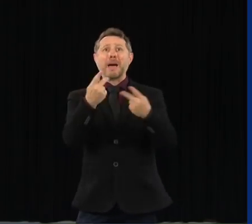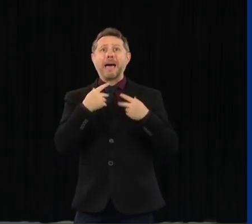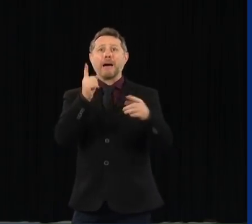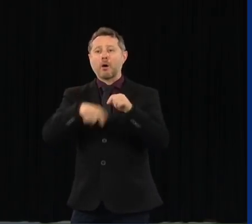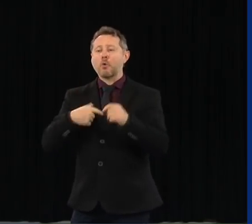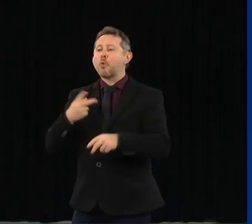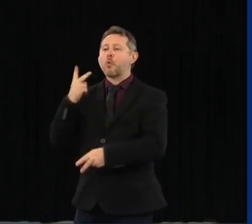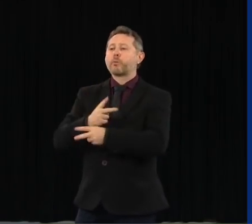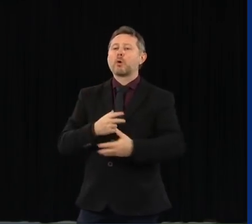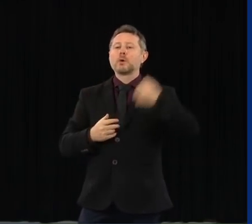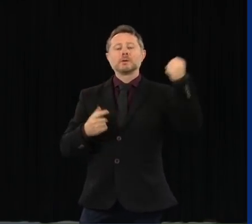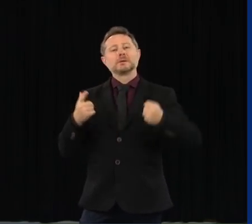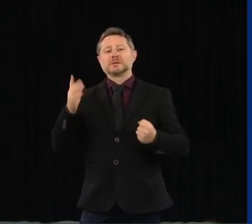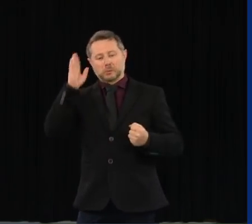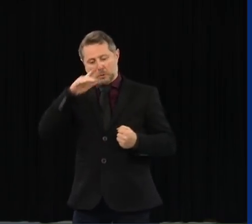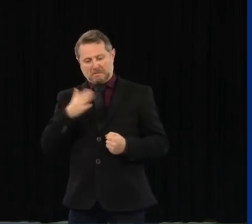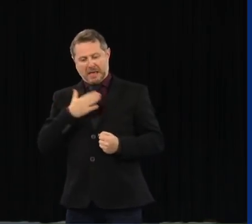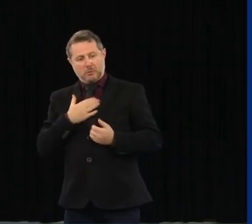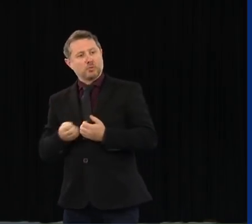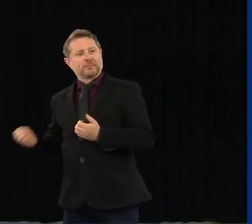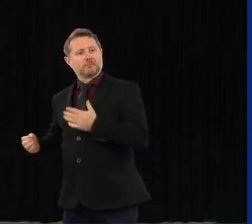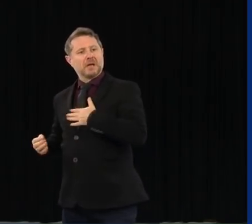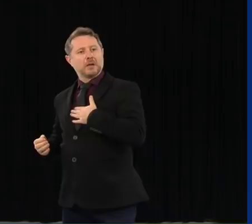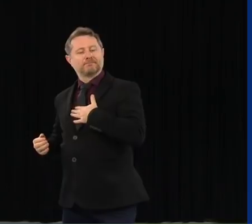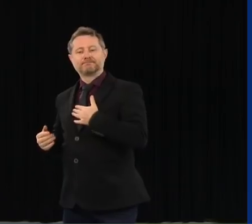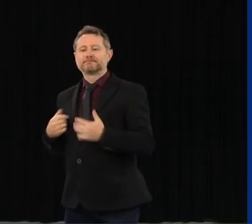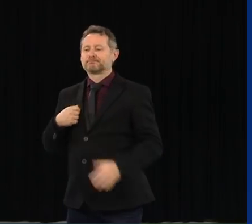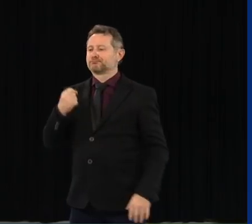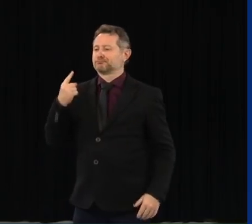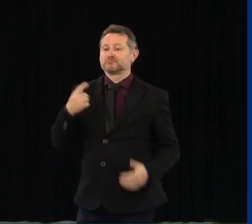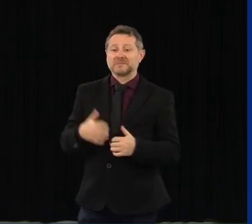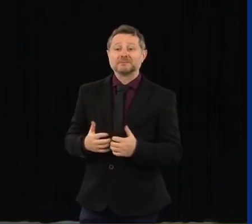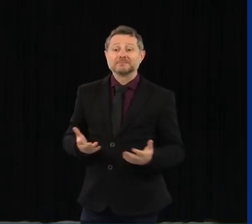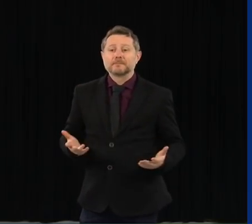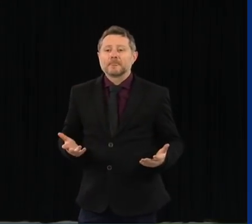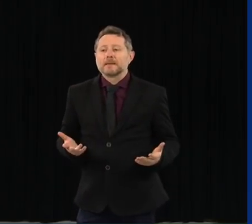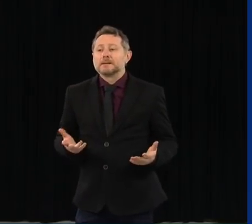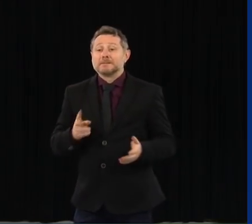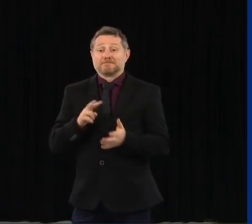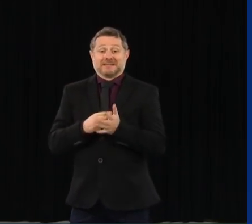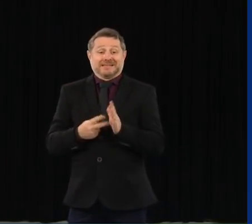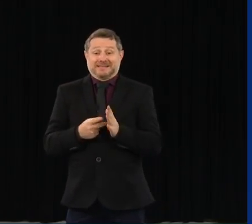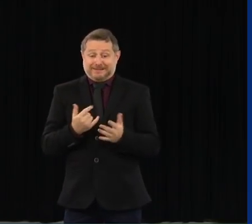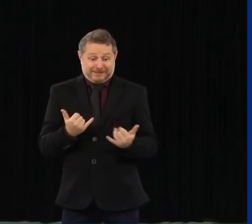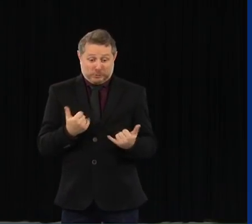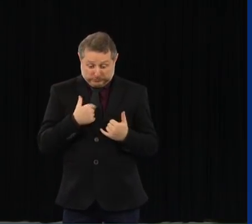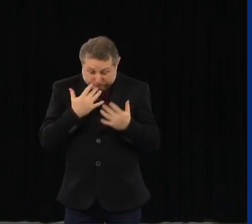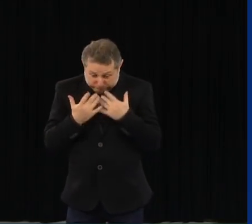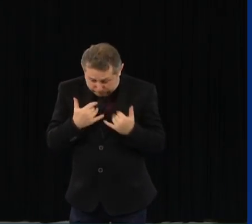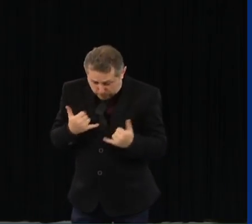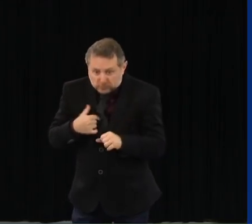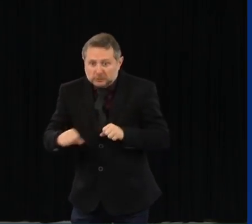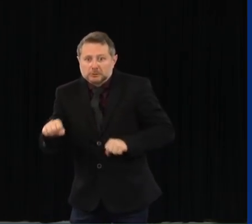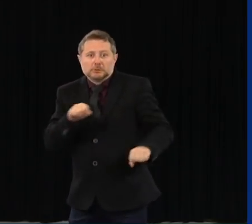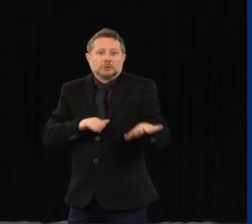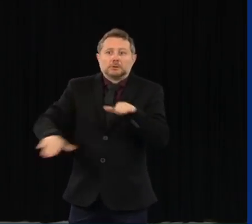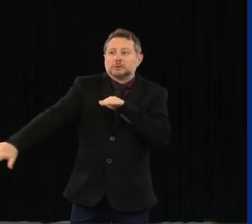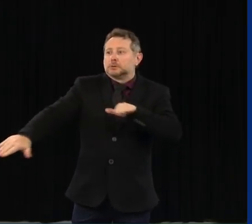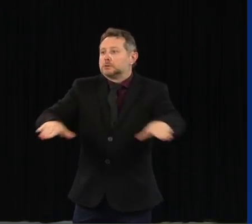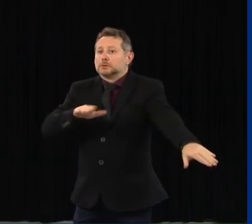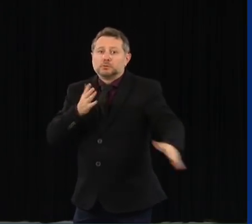and I'm not going to get into a situation where we know we are running out of ventilators,